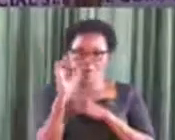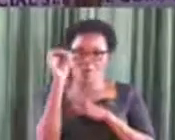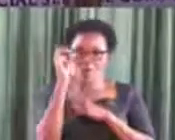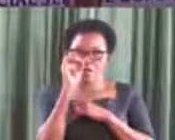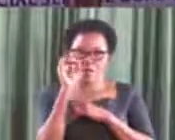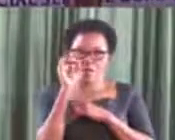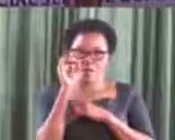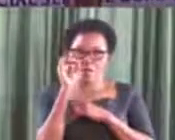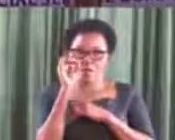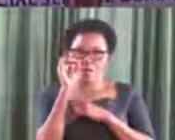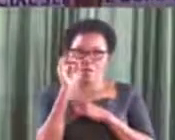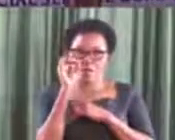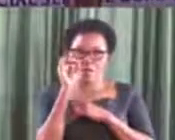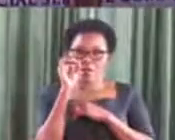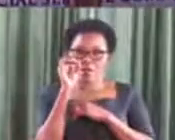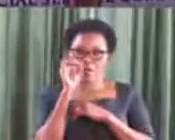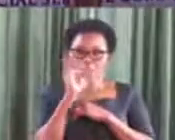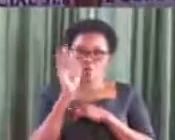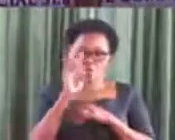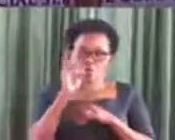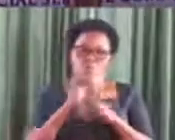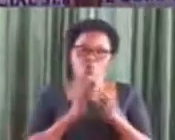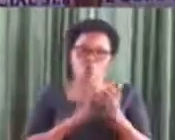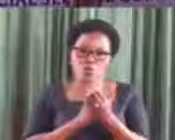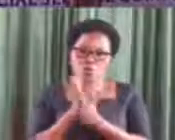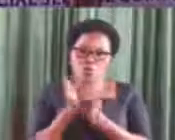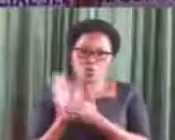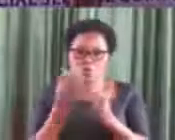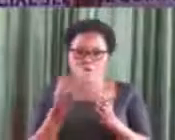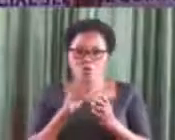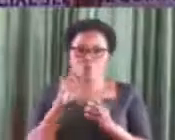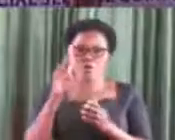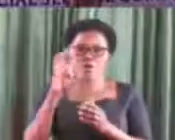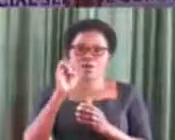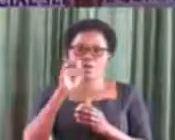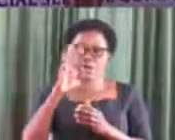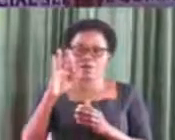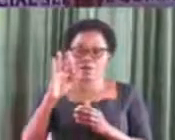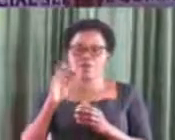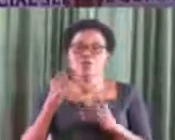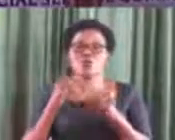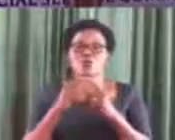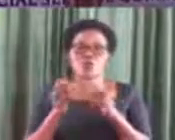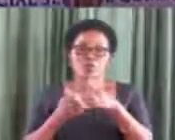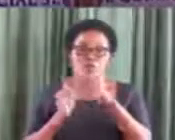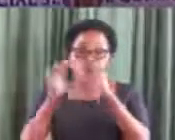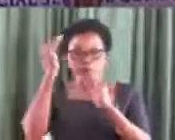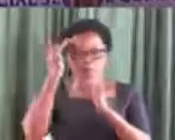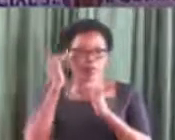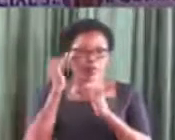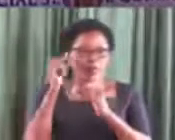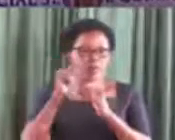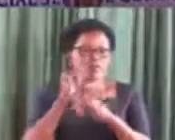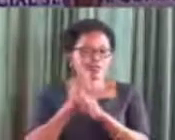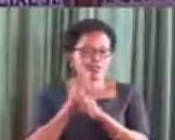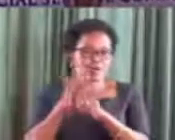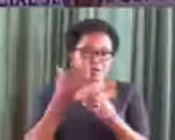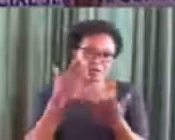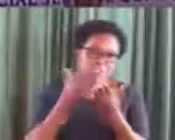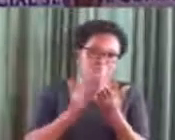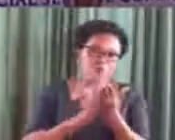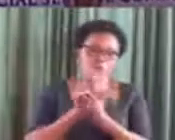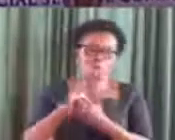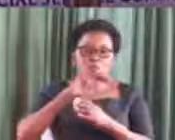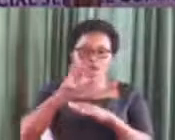are sought by way of references to the Supreme Court, and that is done either by the national government or